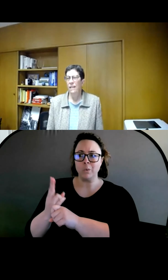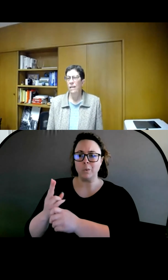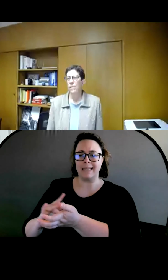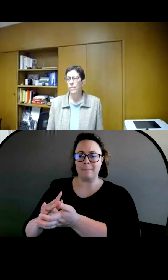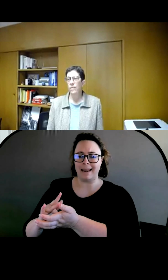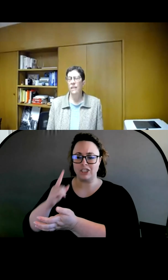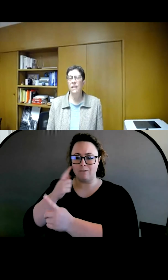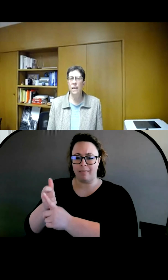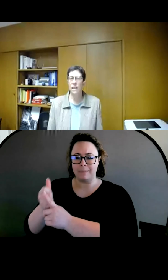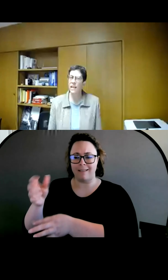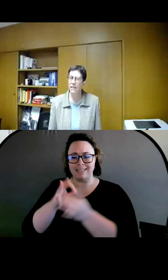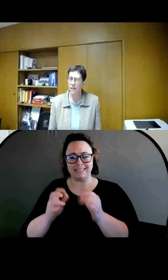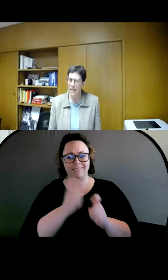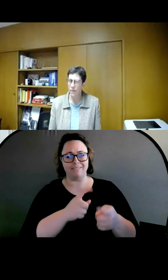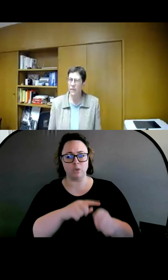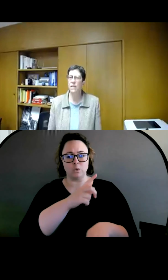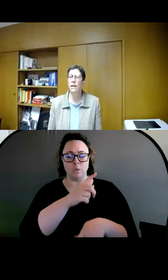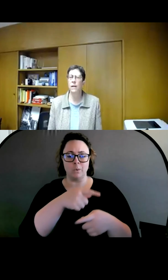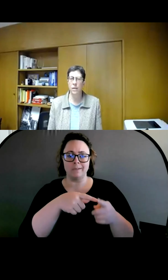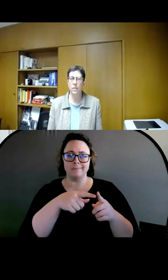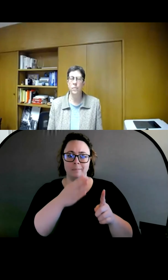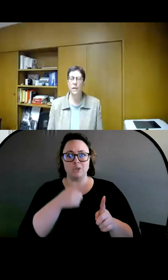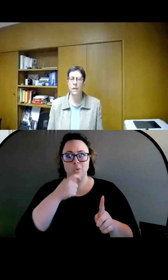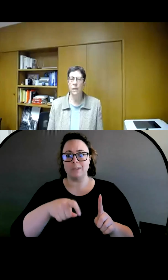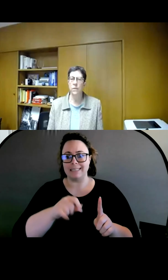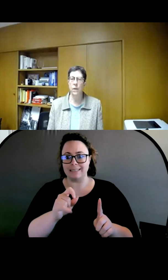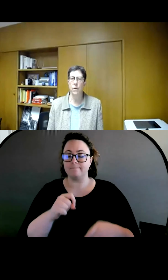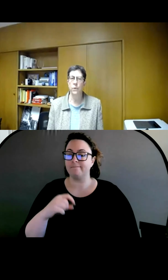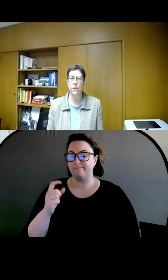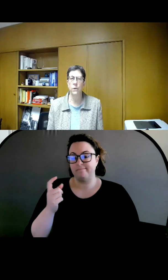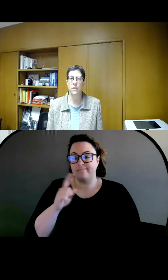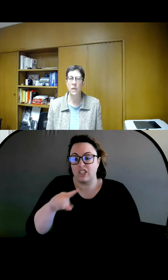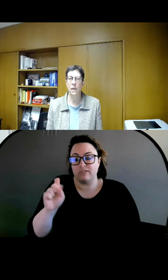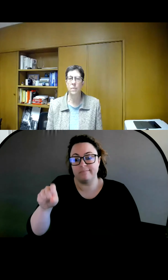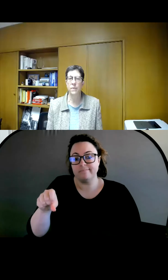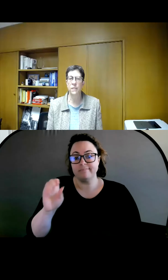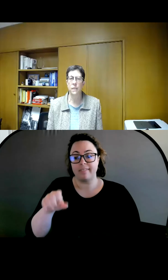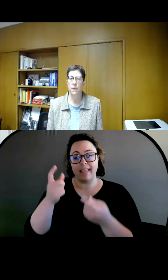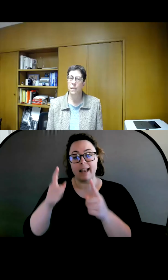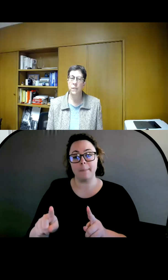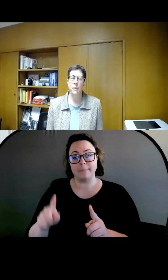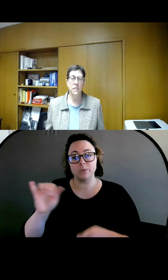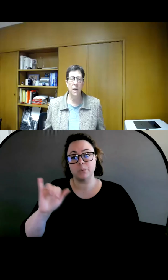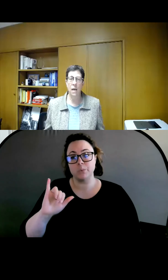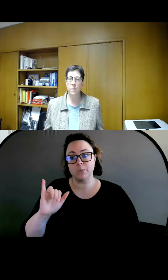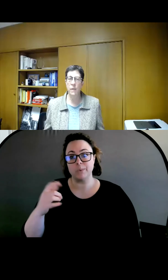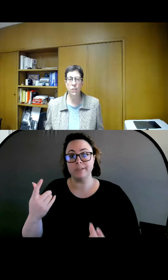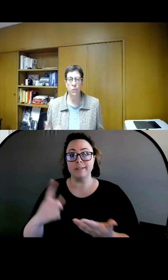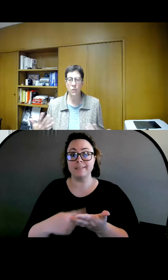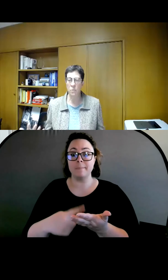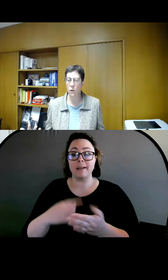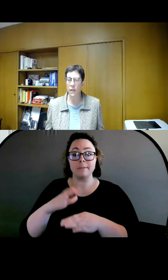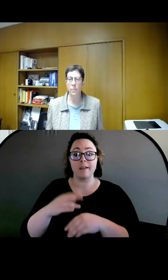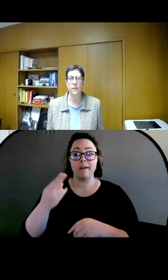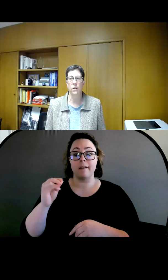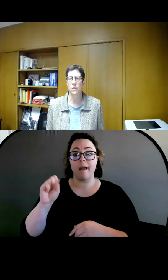it for themselves. Yes, that does happen. And so, sometimes somebody's on hospice, you